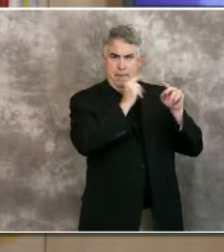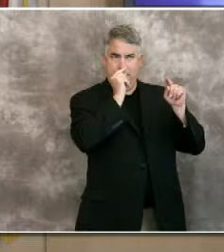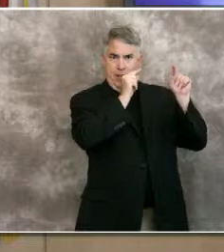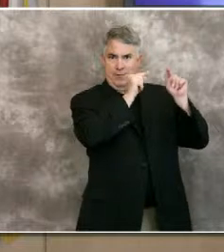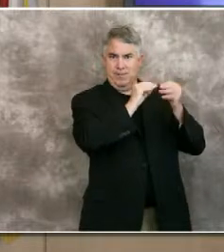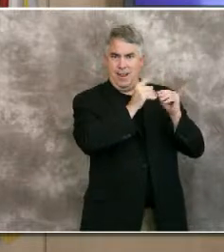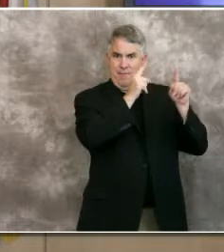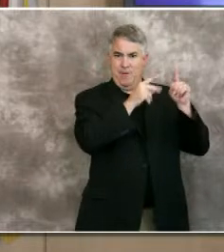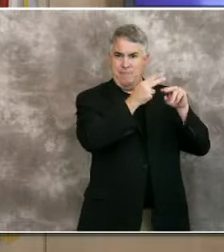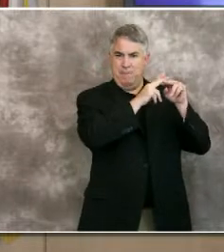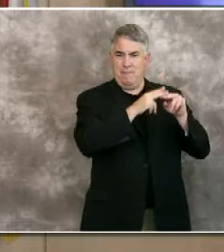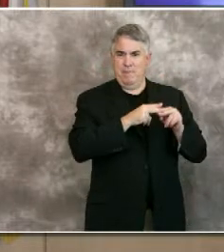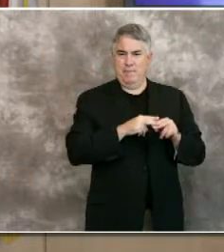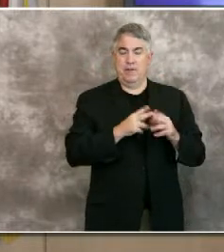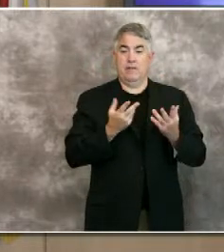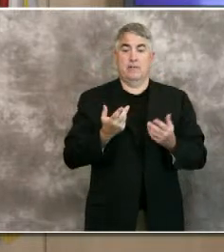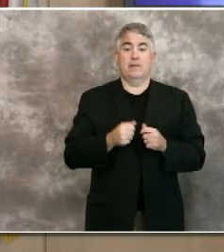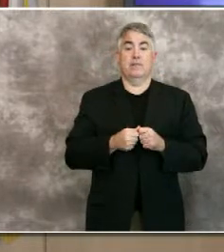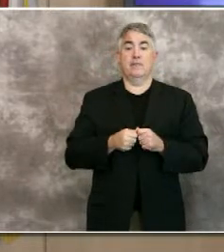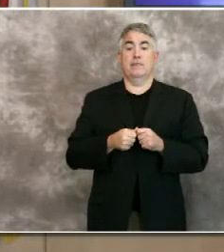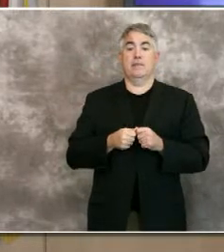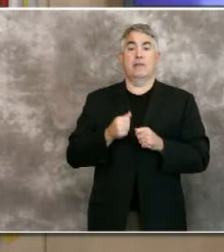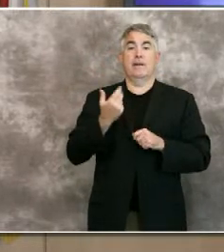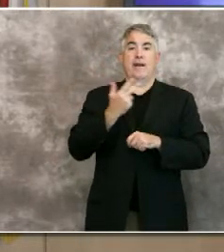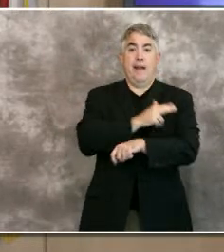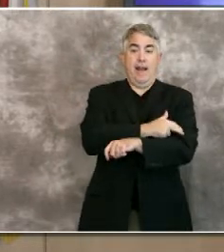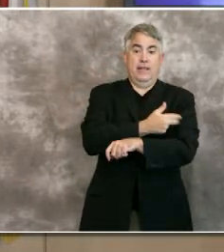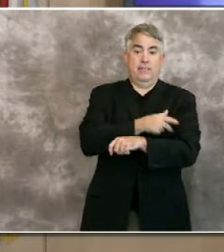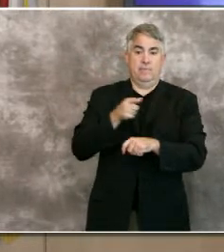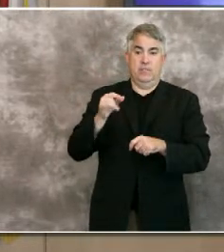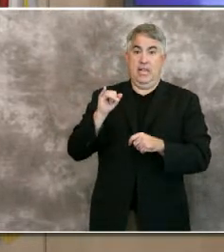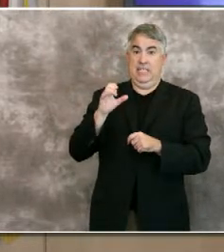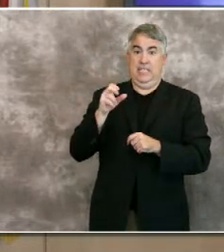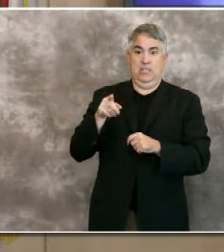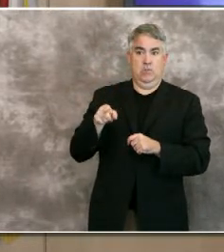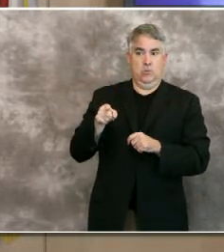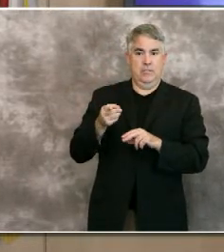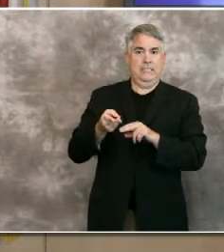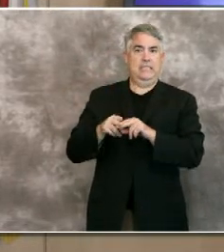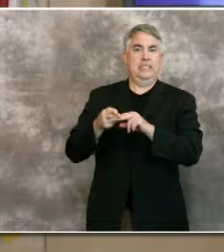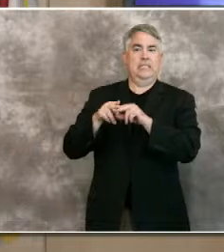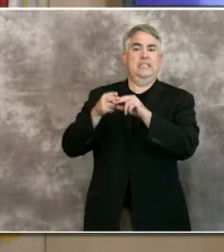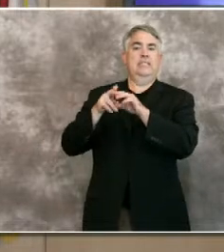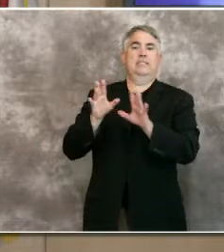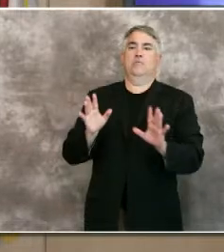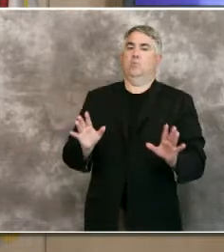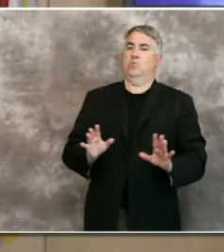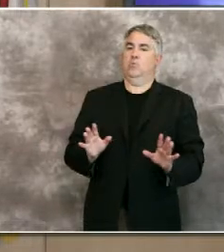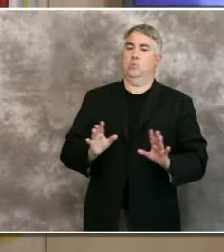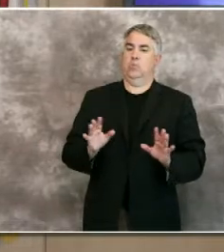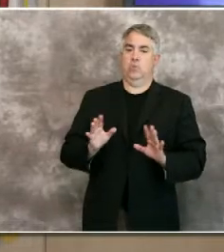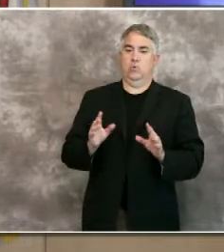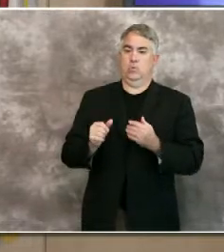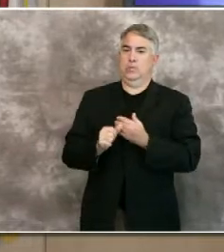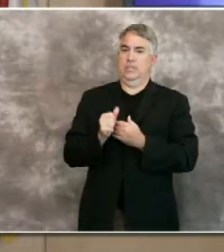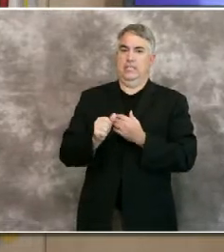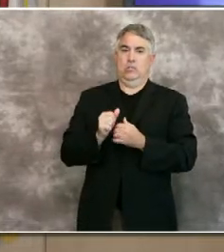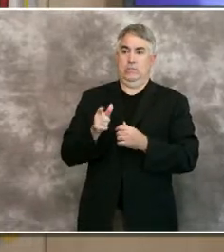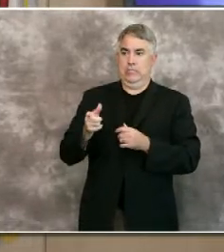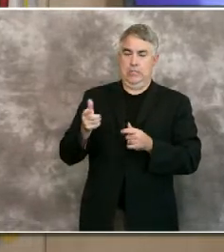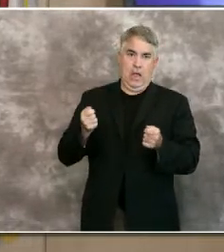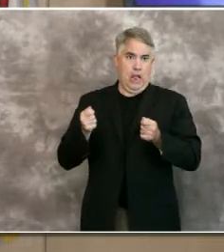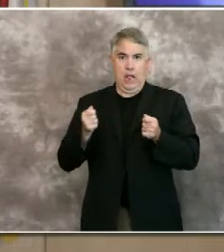of those counties were primarily in hospitalizations and ICUs, and that tells us that the danger out there remains.